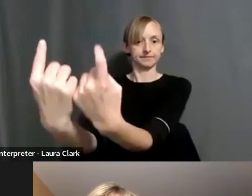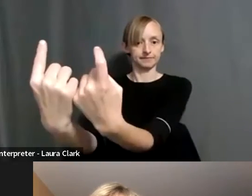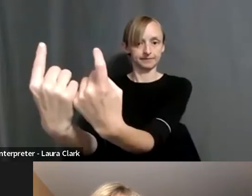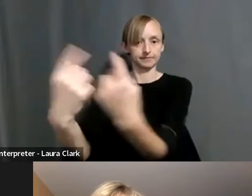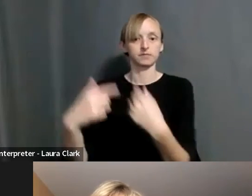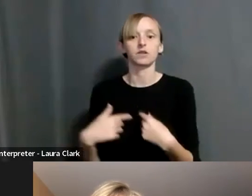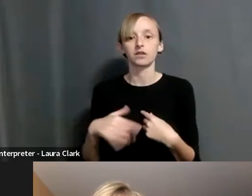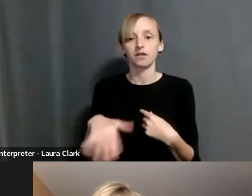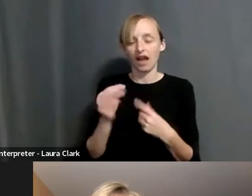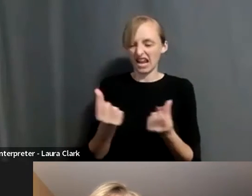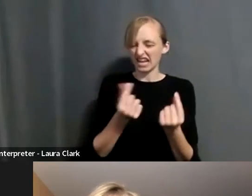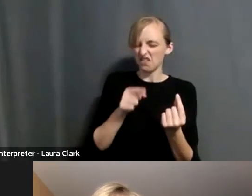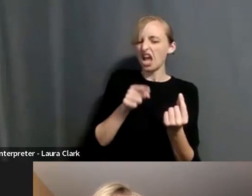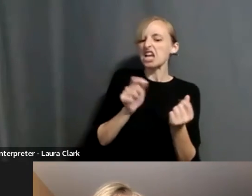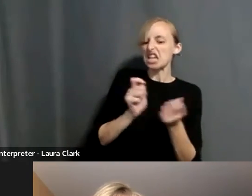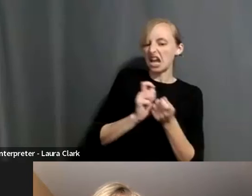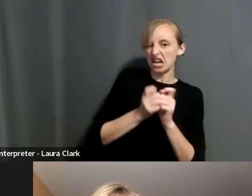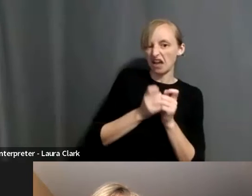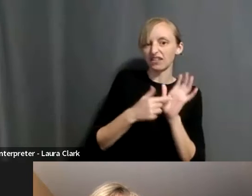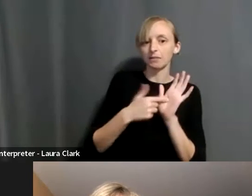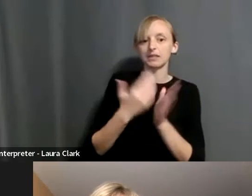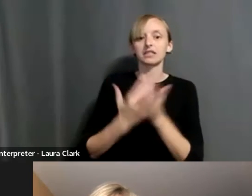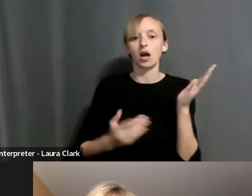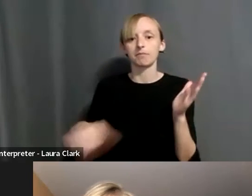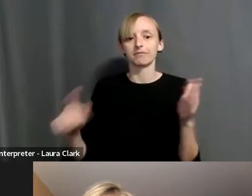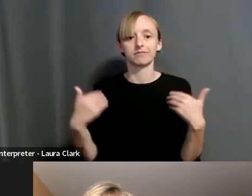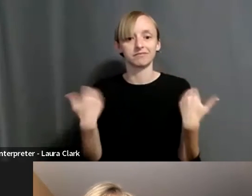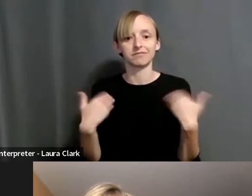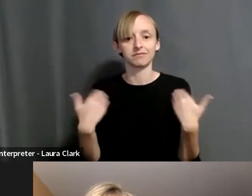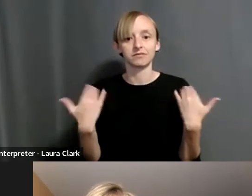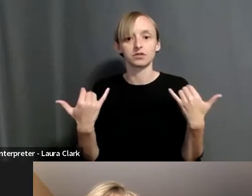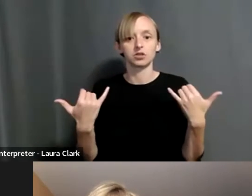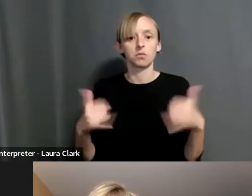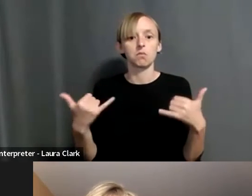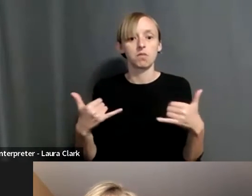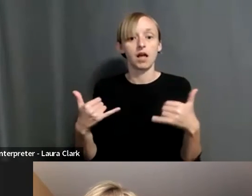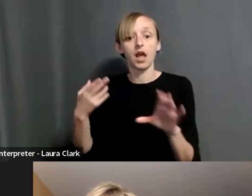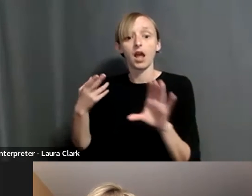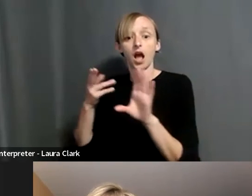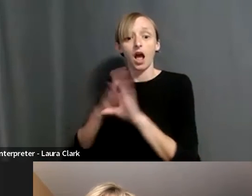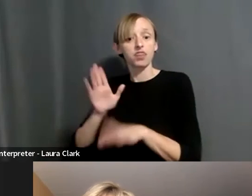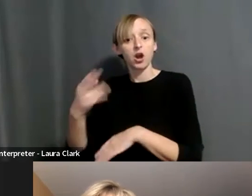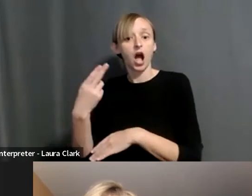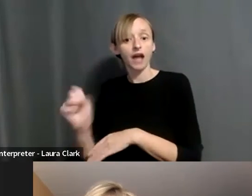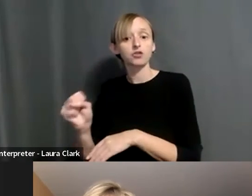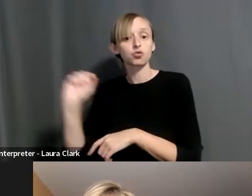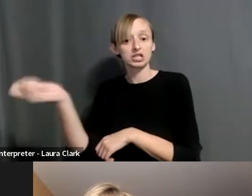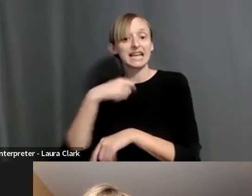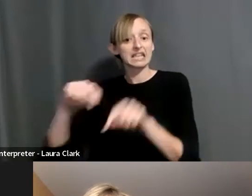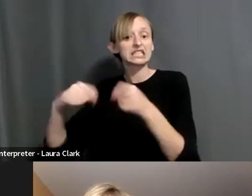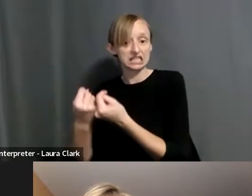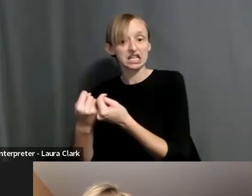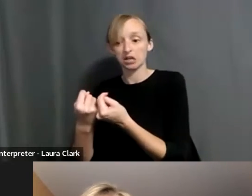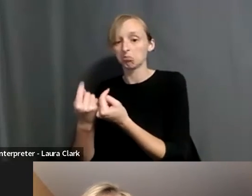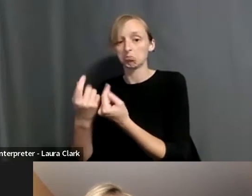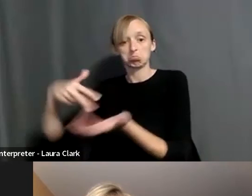activity that can be adapted, like some of the juniors, they play on their high school tennis teams in a chair.